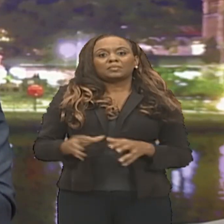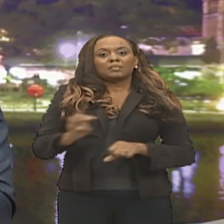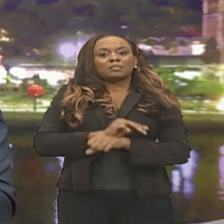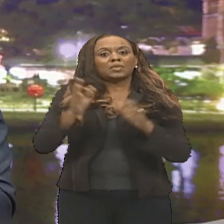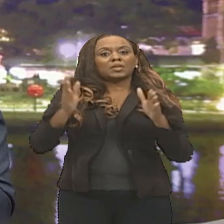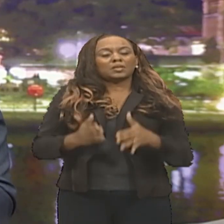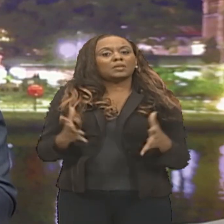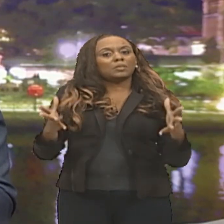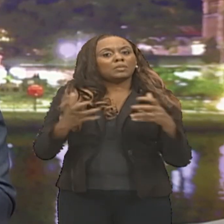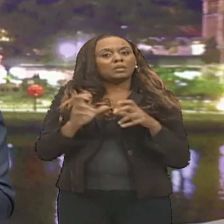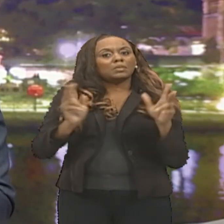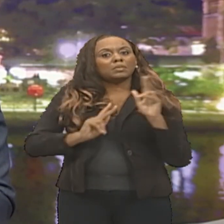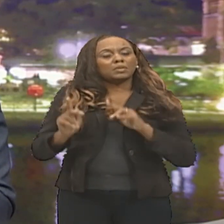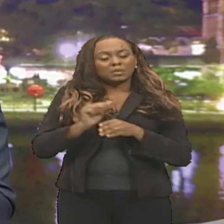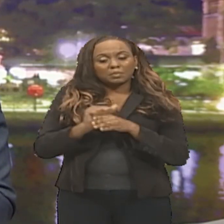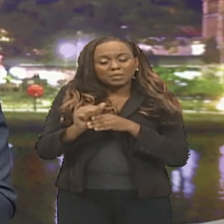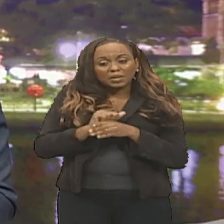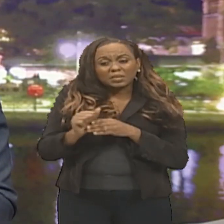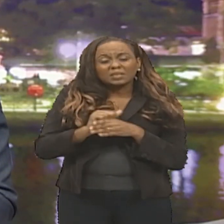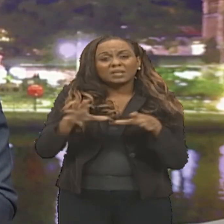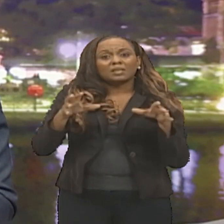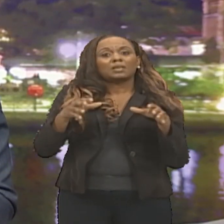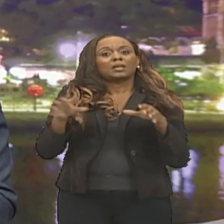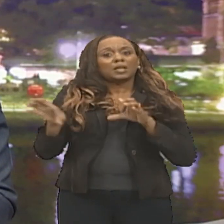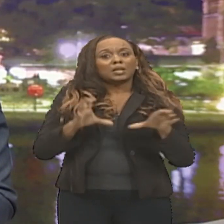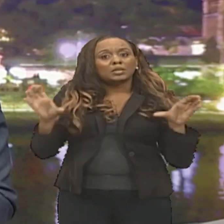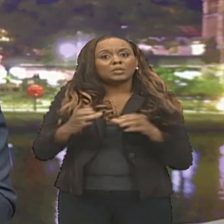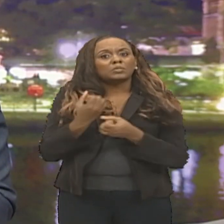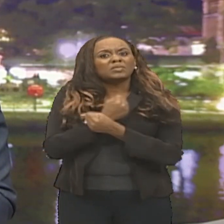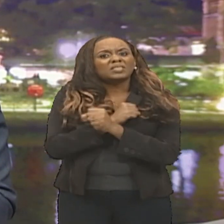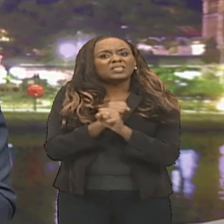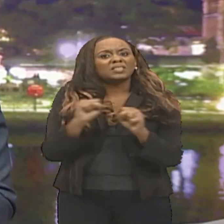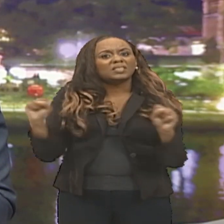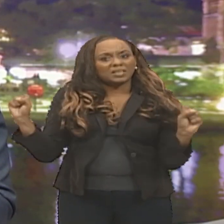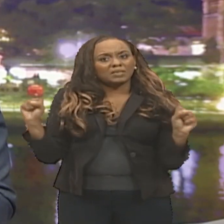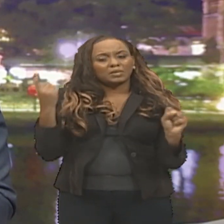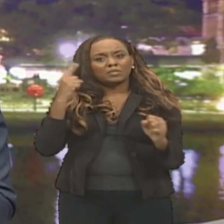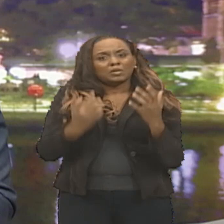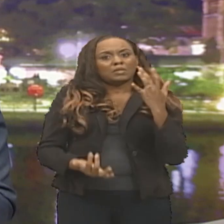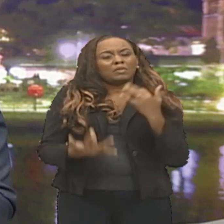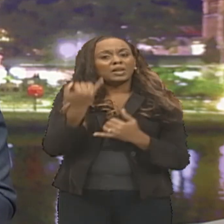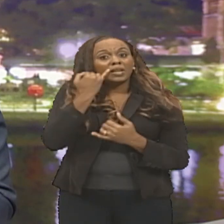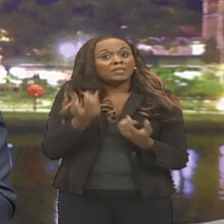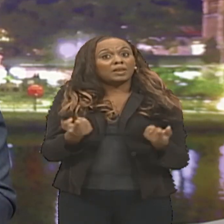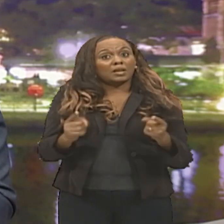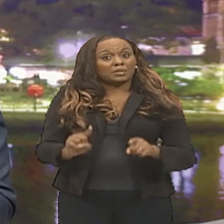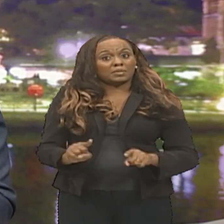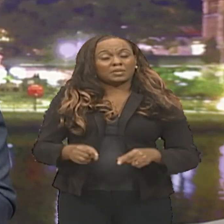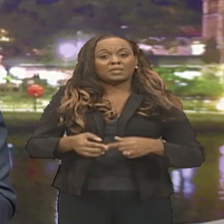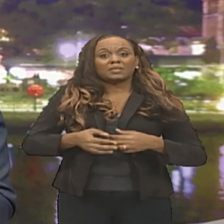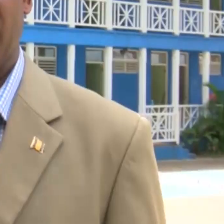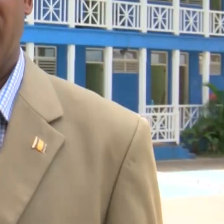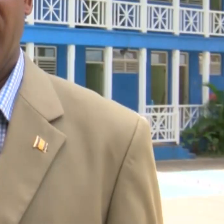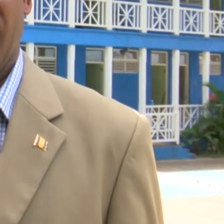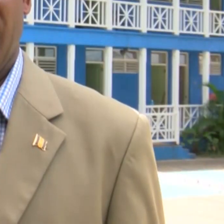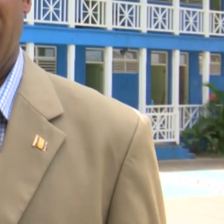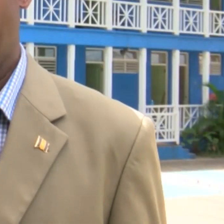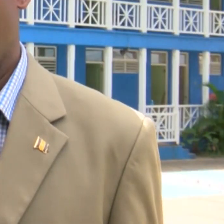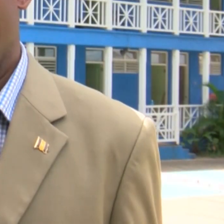Mr. Hinkson wants citizens to embrace fire safety practices at home. Have fire